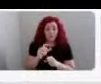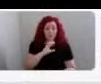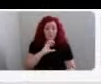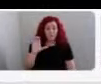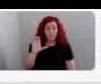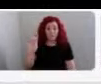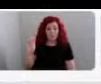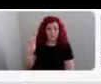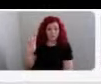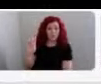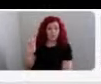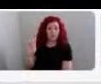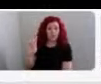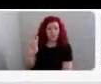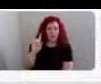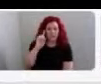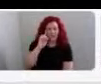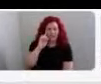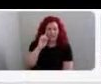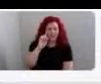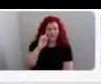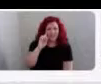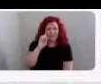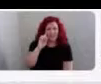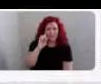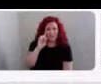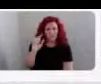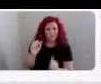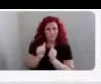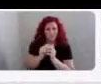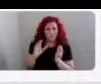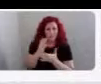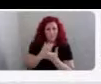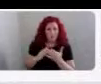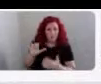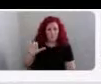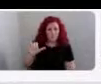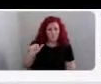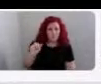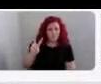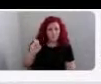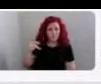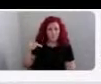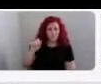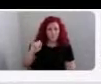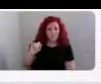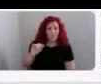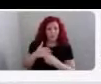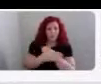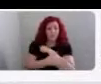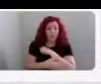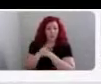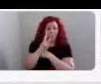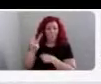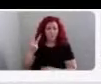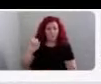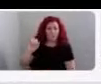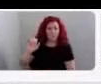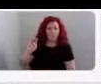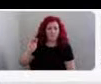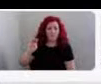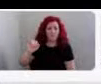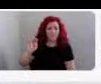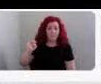district i think without part of java pike county west of the mingus mountains i think is good for for